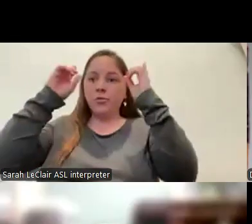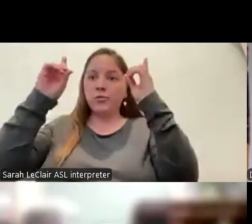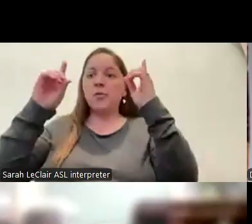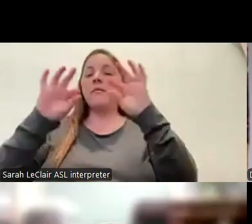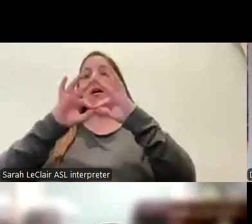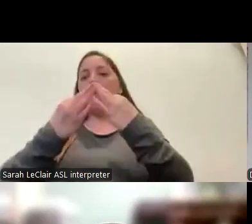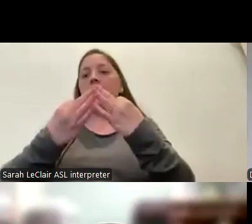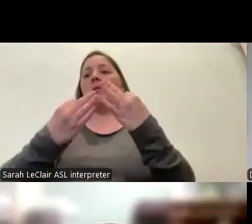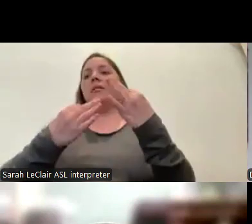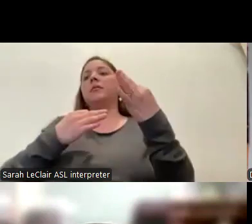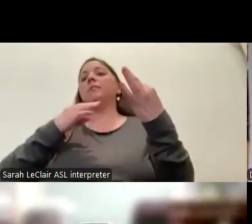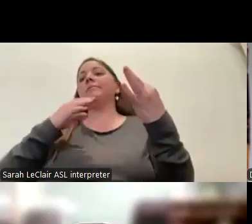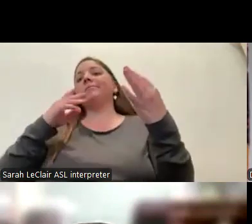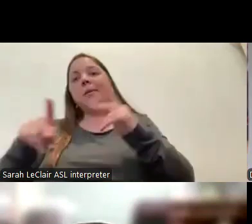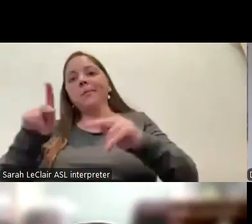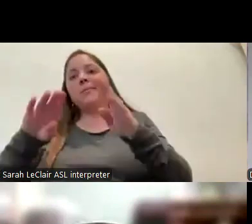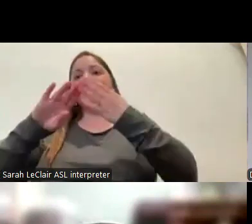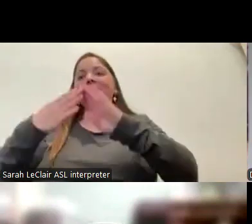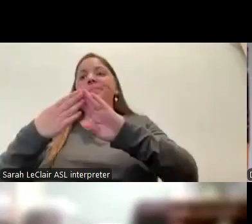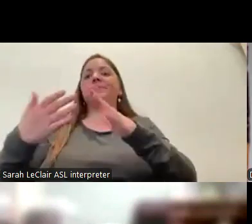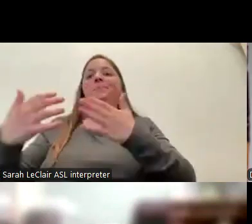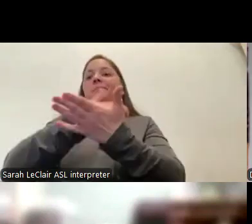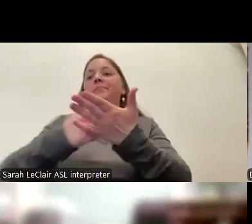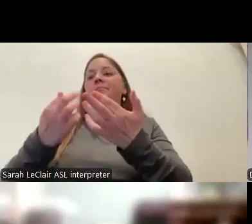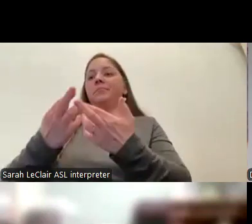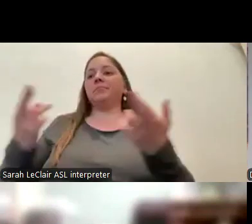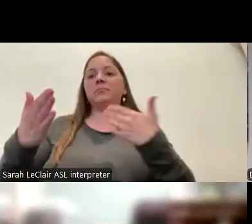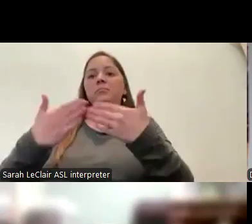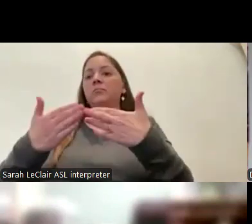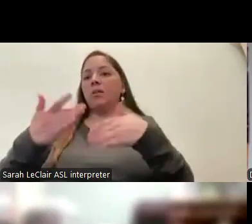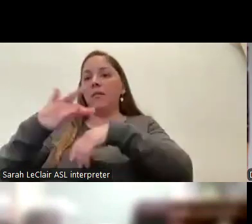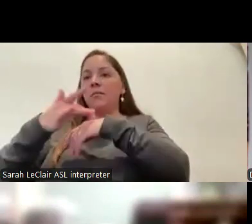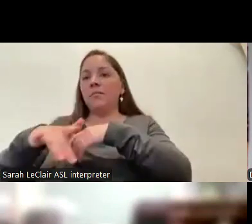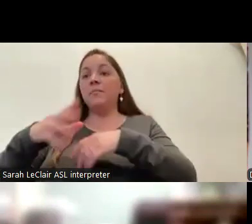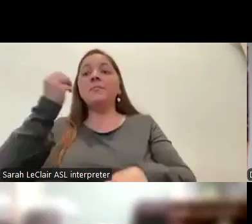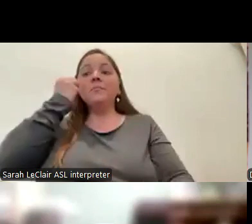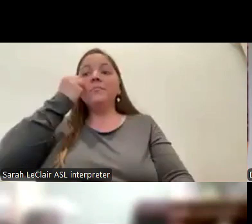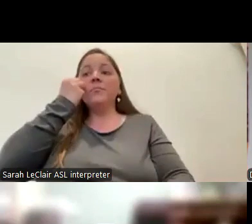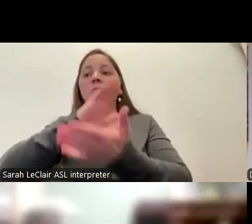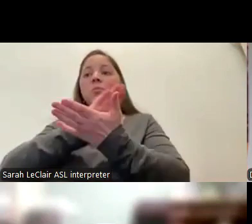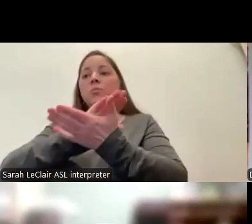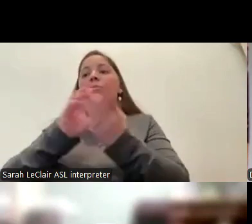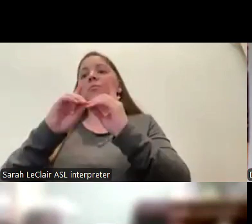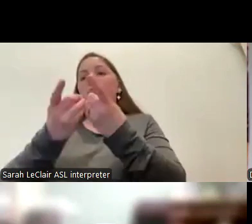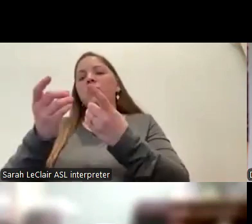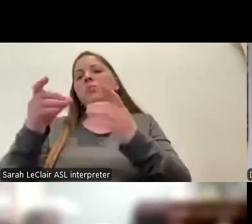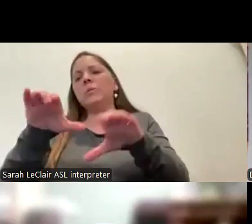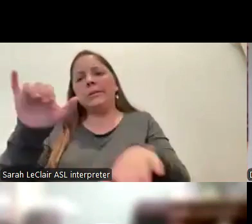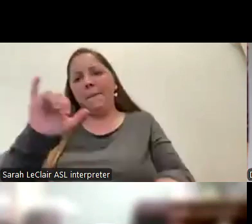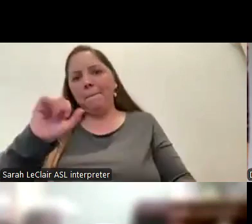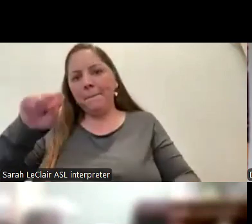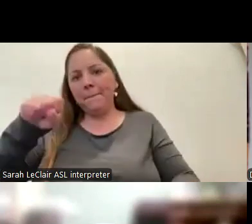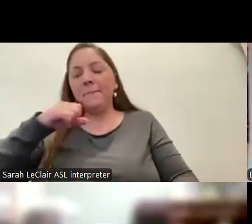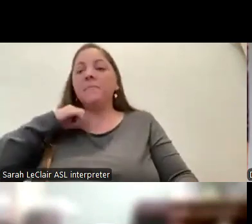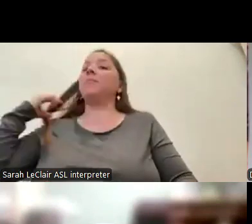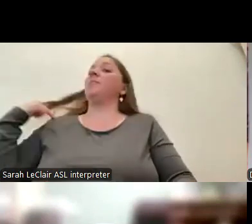out and just obtain the various resources that are available for them. Marietta School District also does the same. So this year, we went